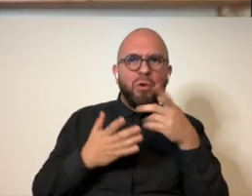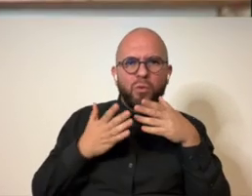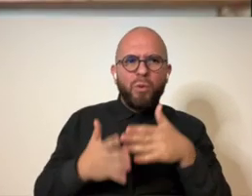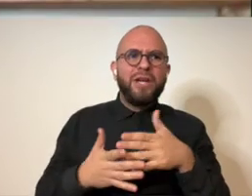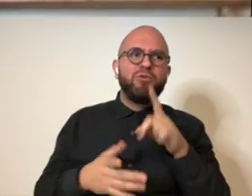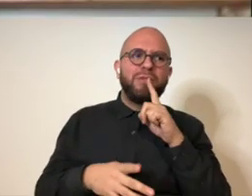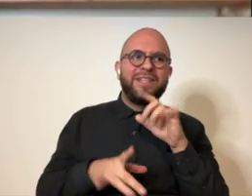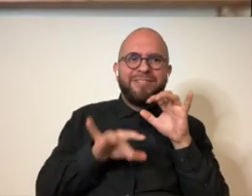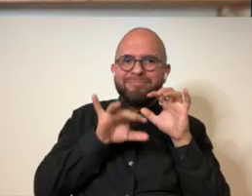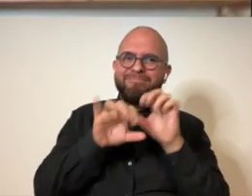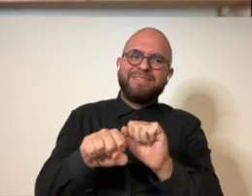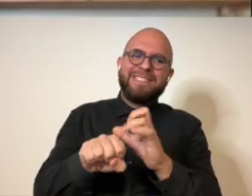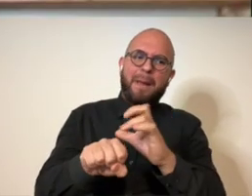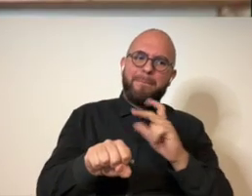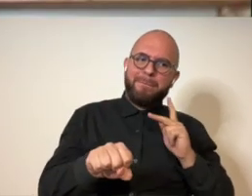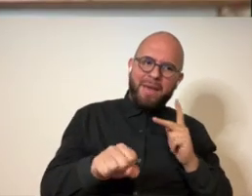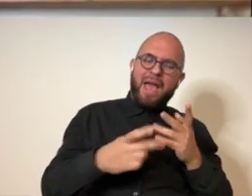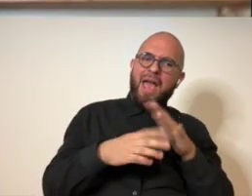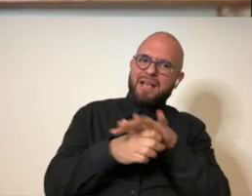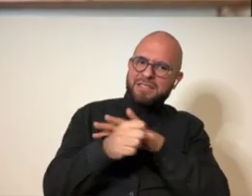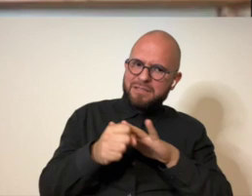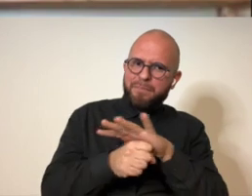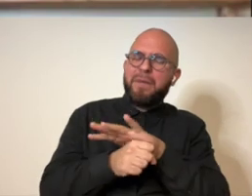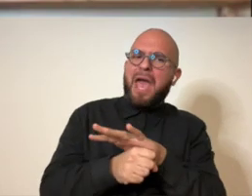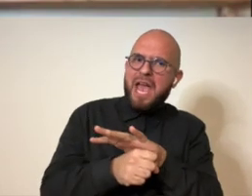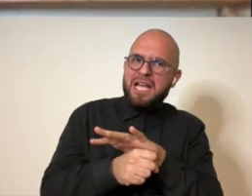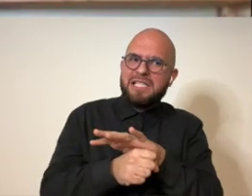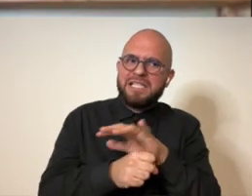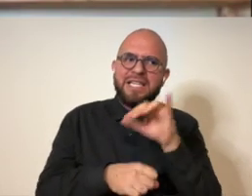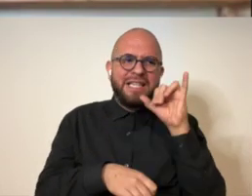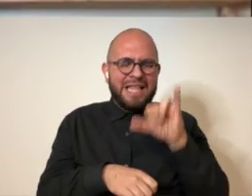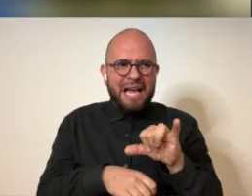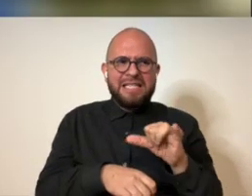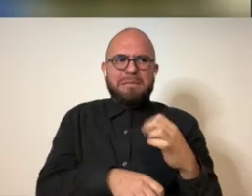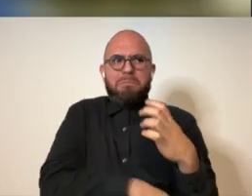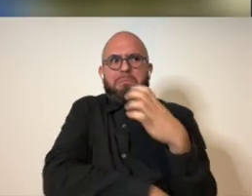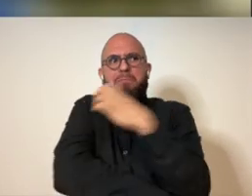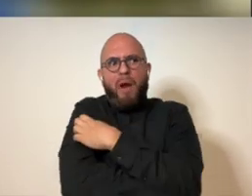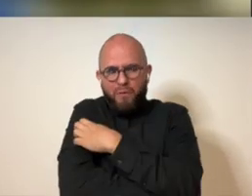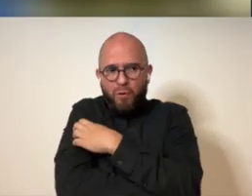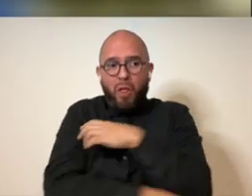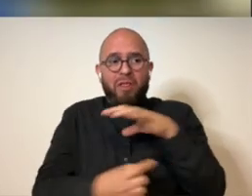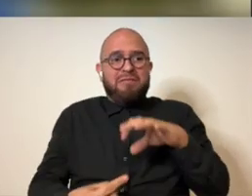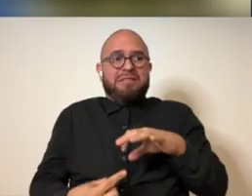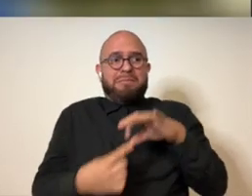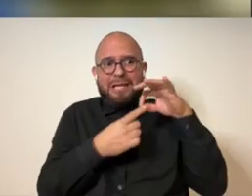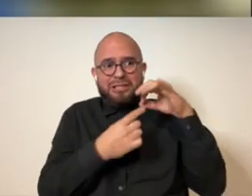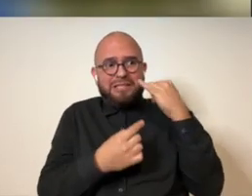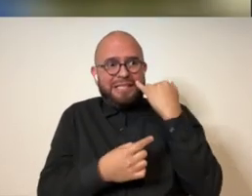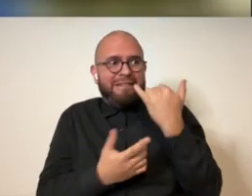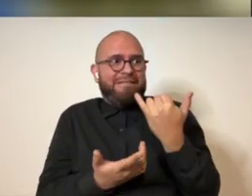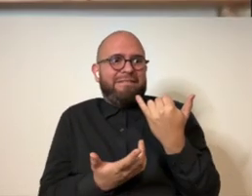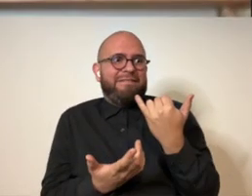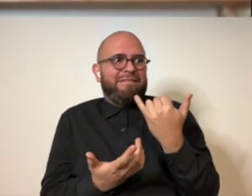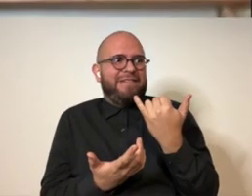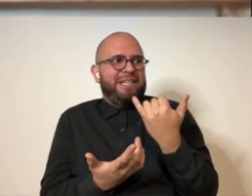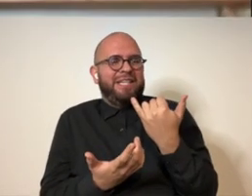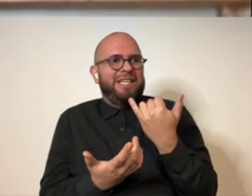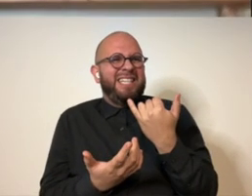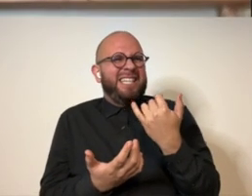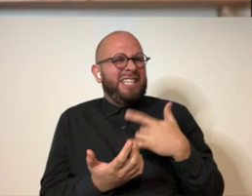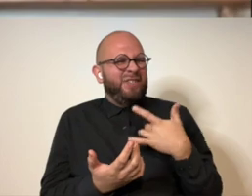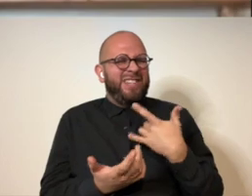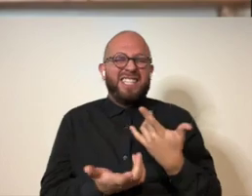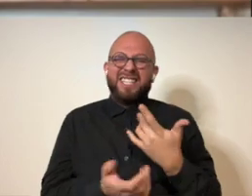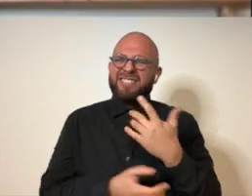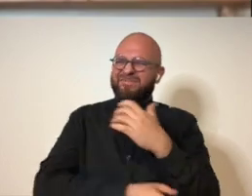But it is a way to take back a space. Yeah. And that is a pretty powerful